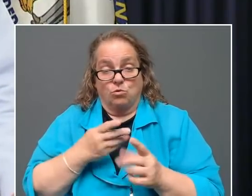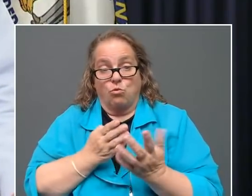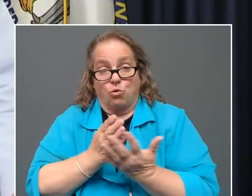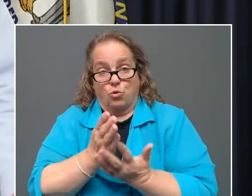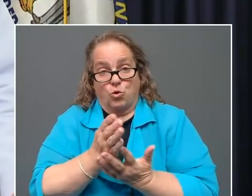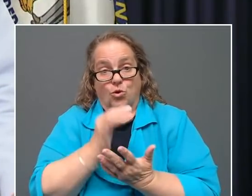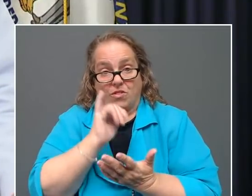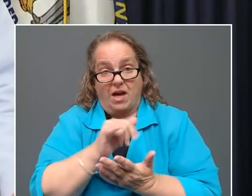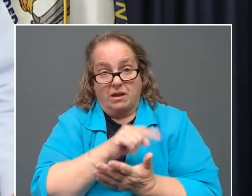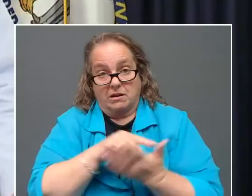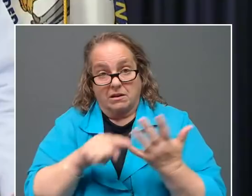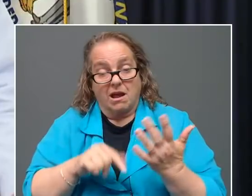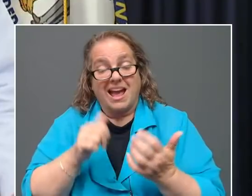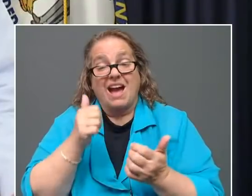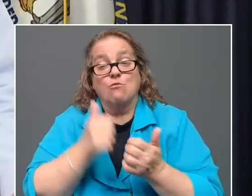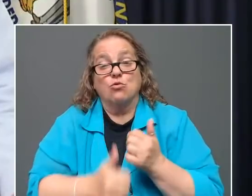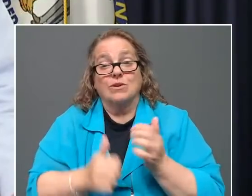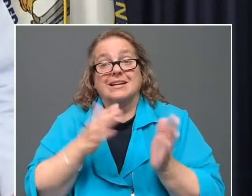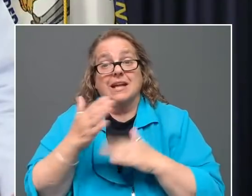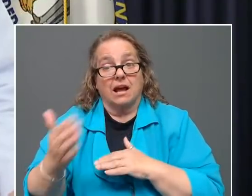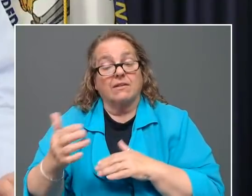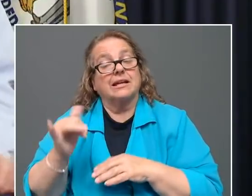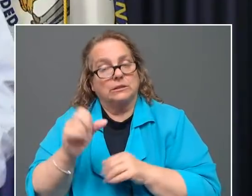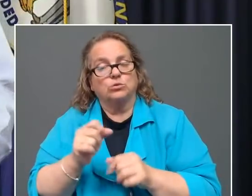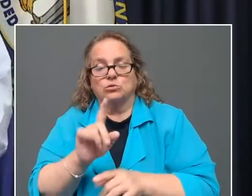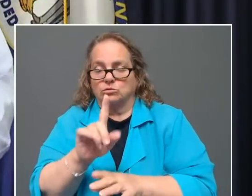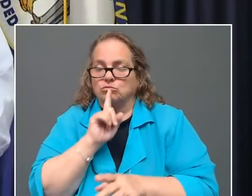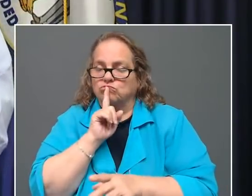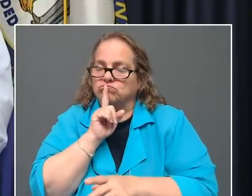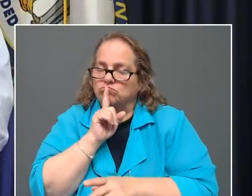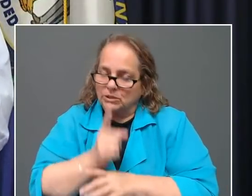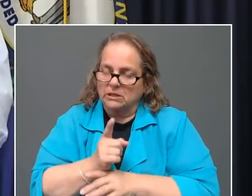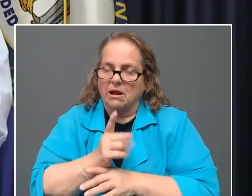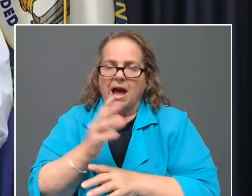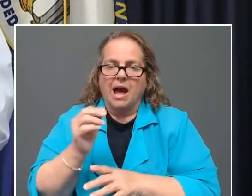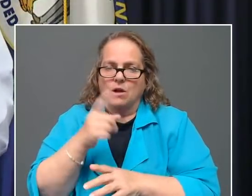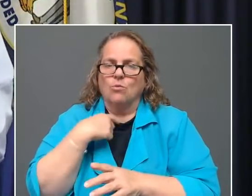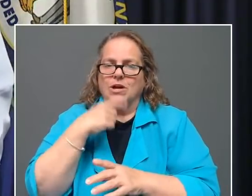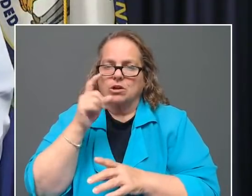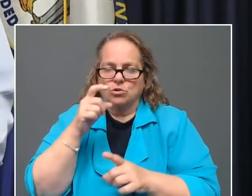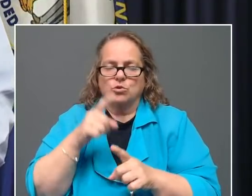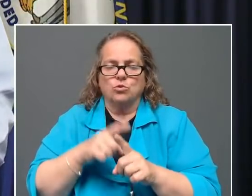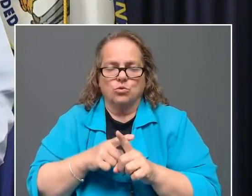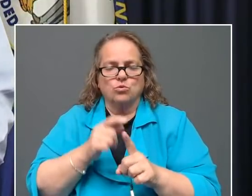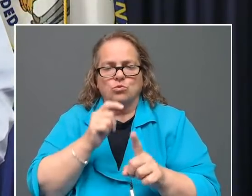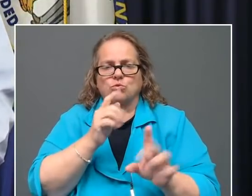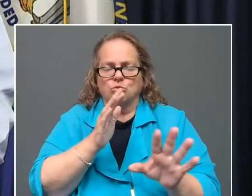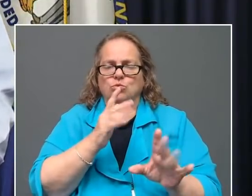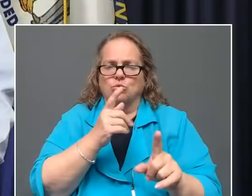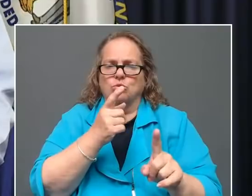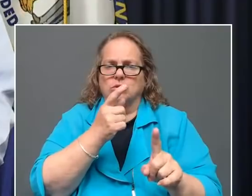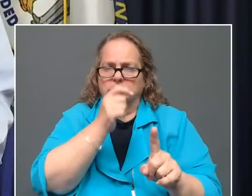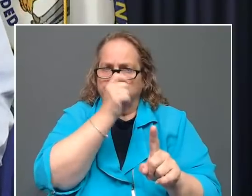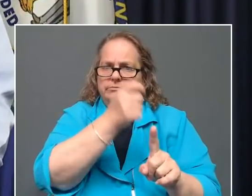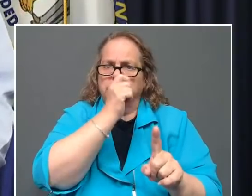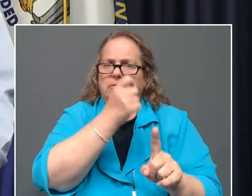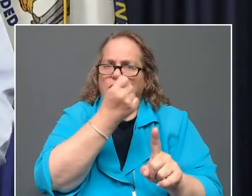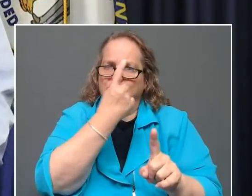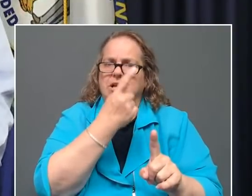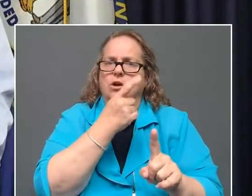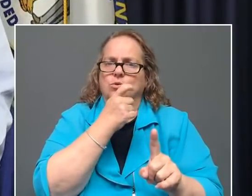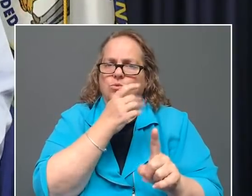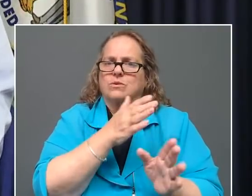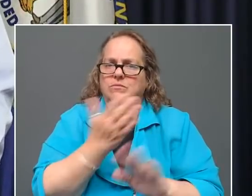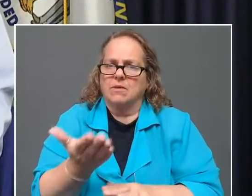every loss is real and everyone needs to be acknowledged. We may be seeing fewer in March, which we hope is a